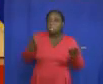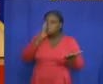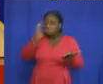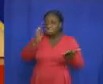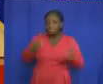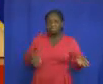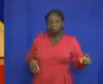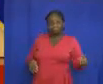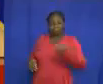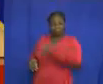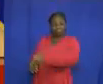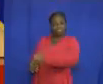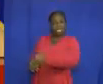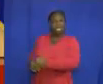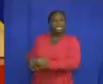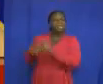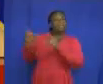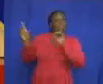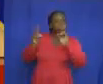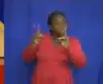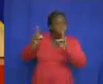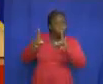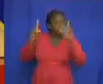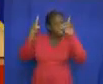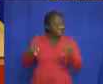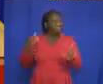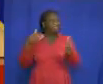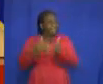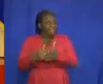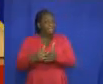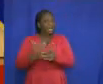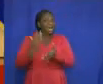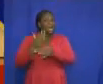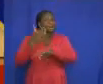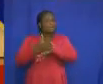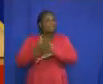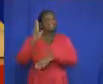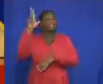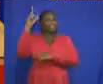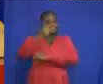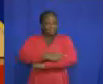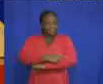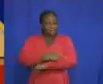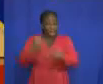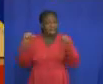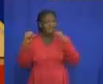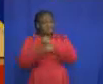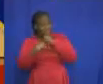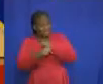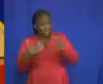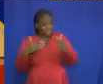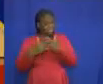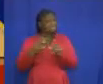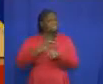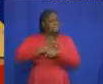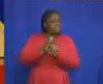to a repeat test on the third day of arrival. Our fight against the virus, my fellow Ghanaians,